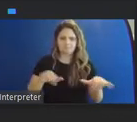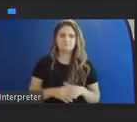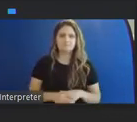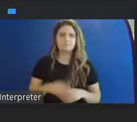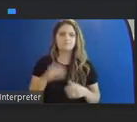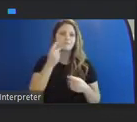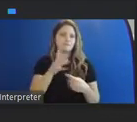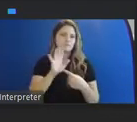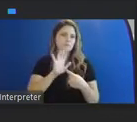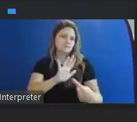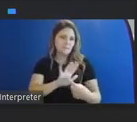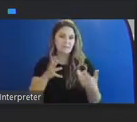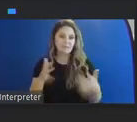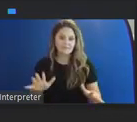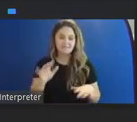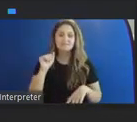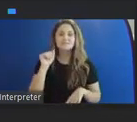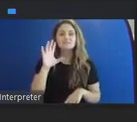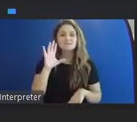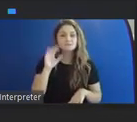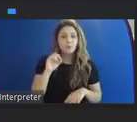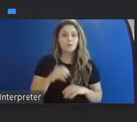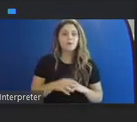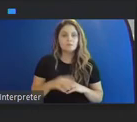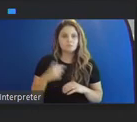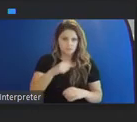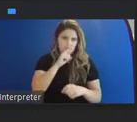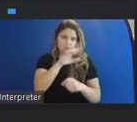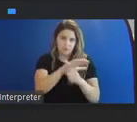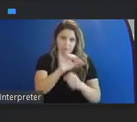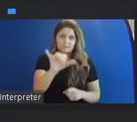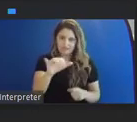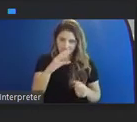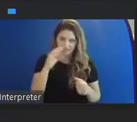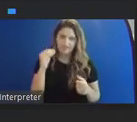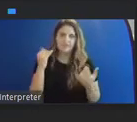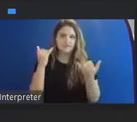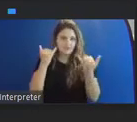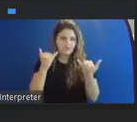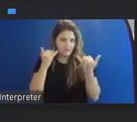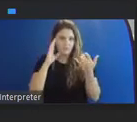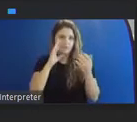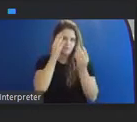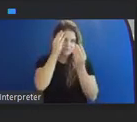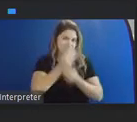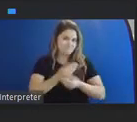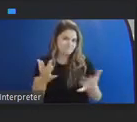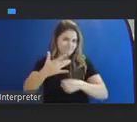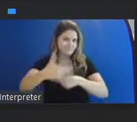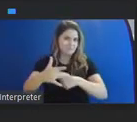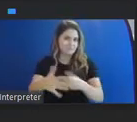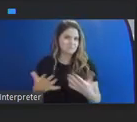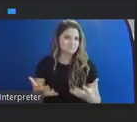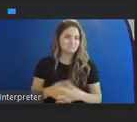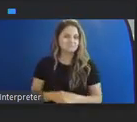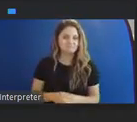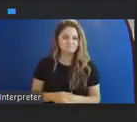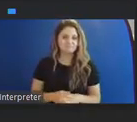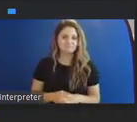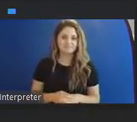examples of that. So we promised that, and it is now going to be available. Let me